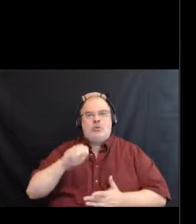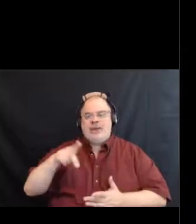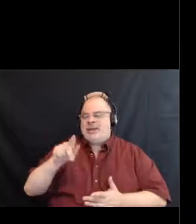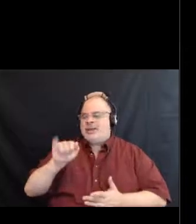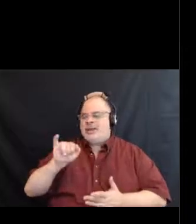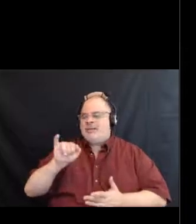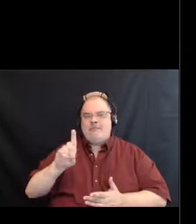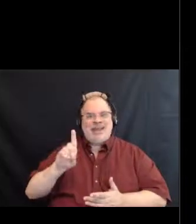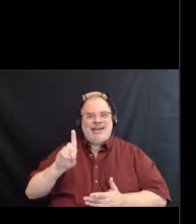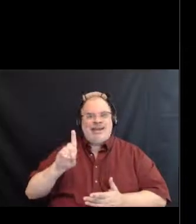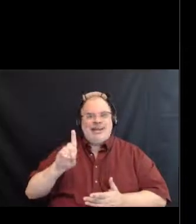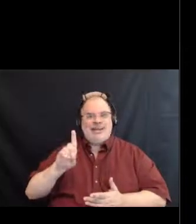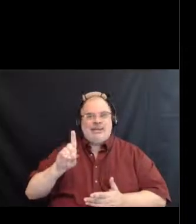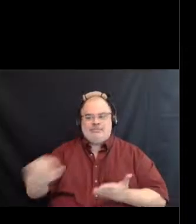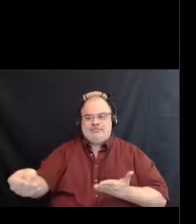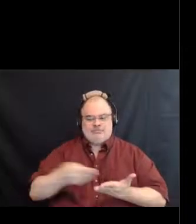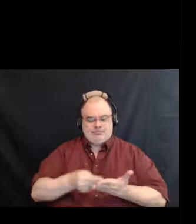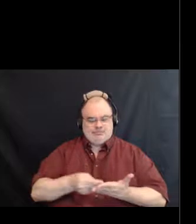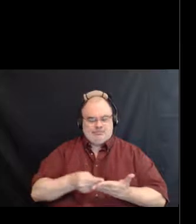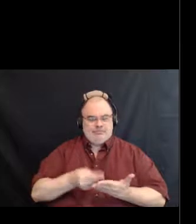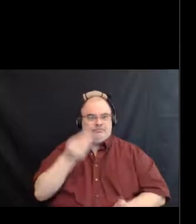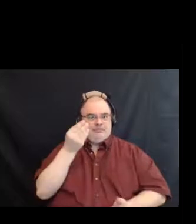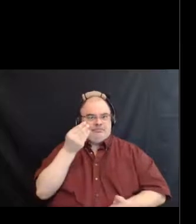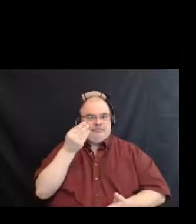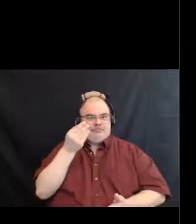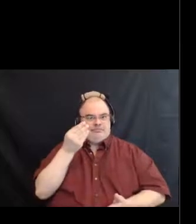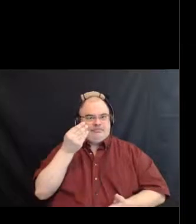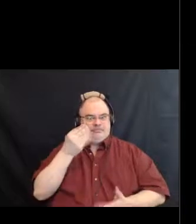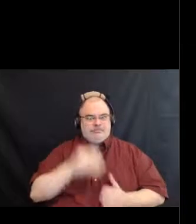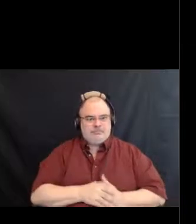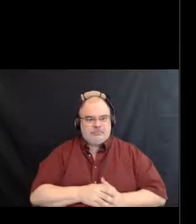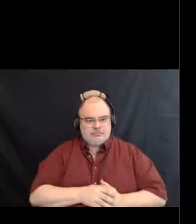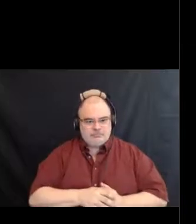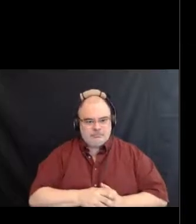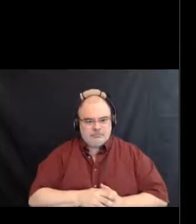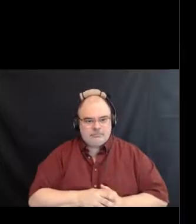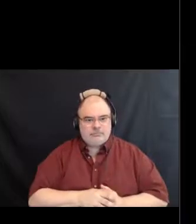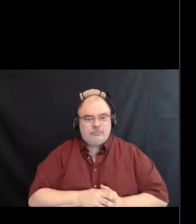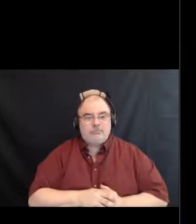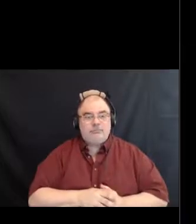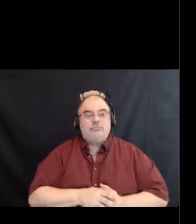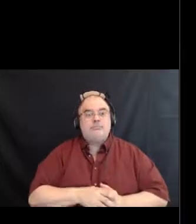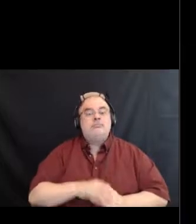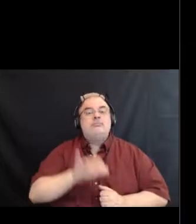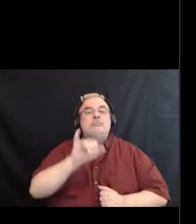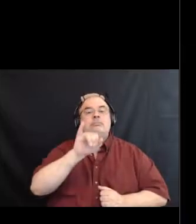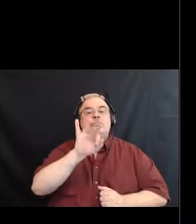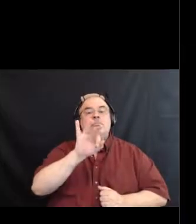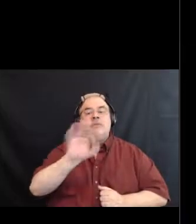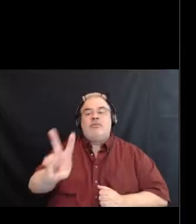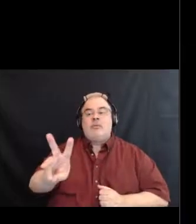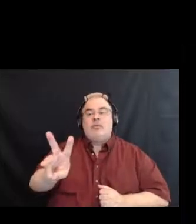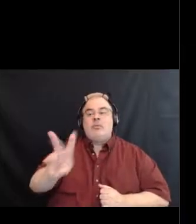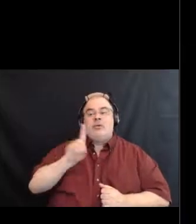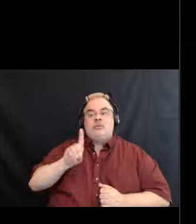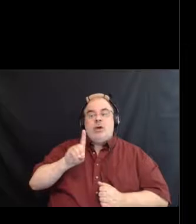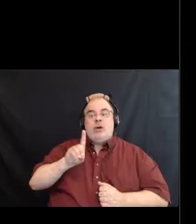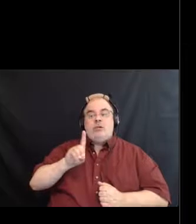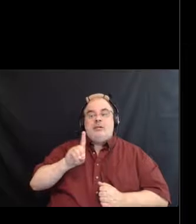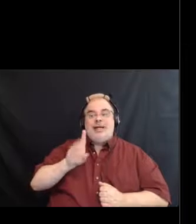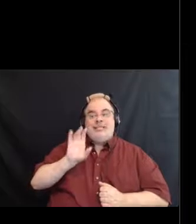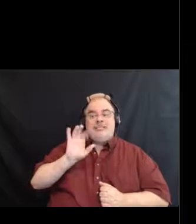of like having an Able account on the go. Also, things to notice is when somebody makes a withdrawal, a portion of their withdrawal